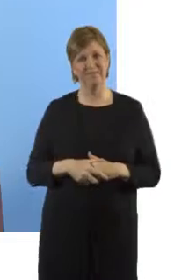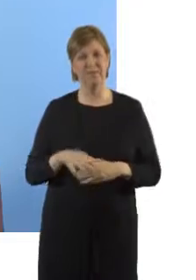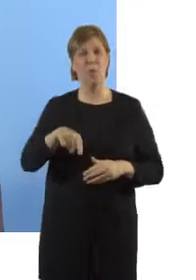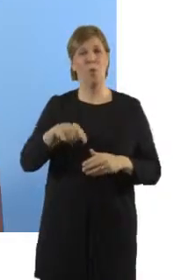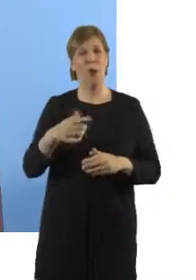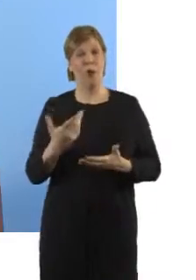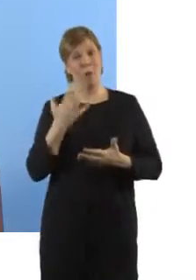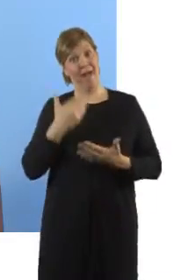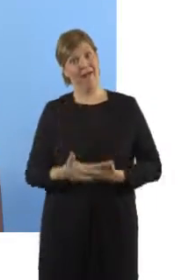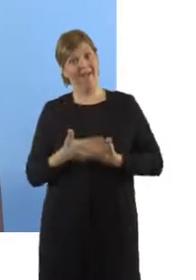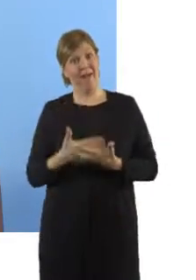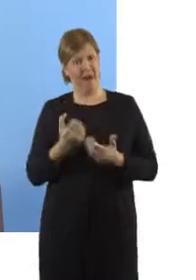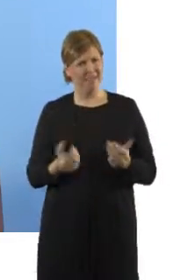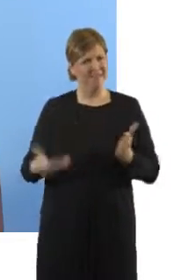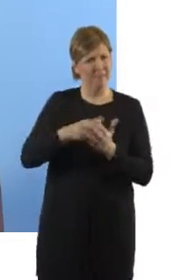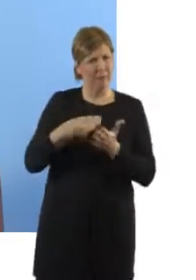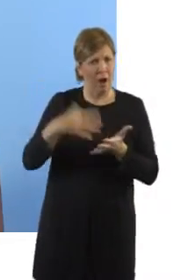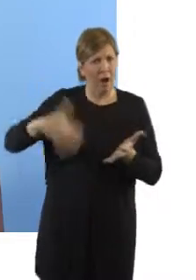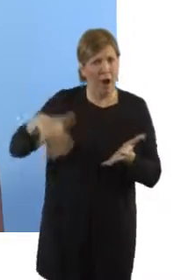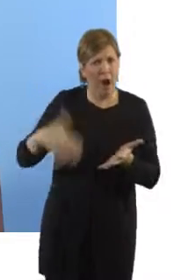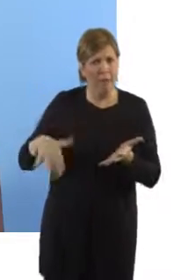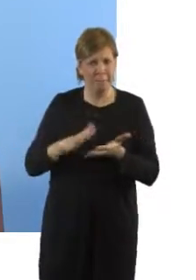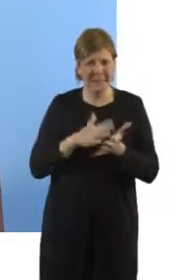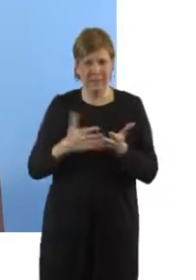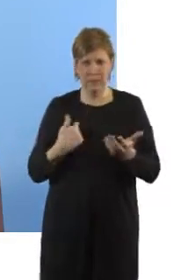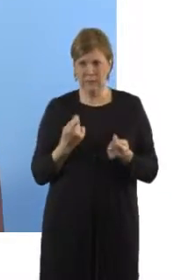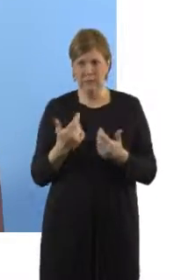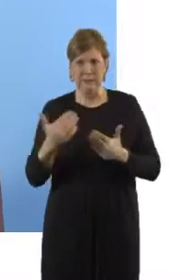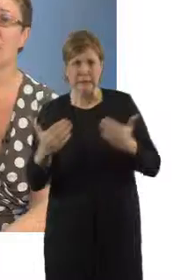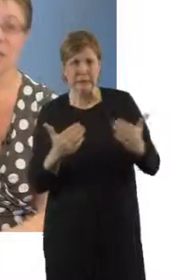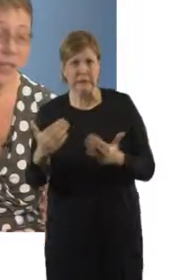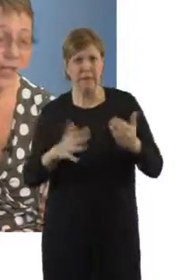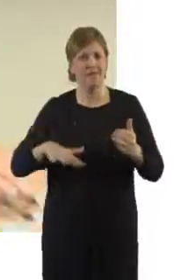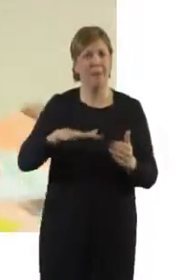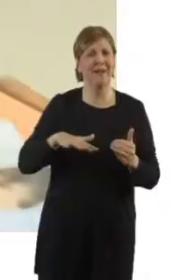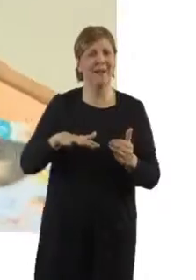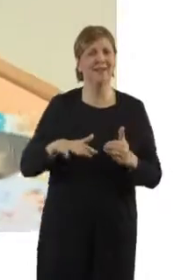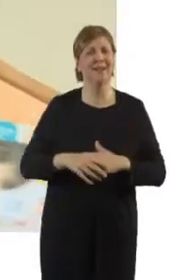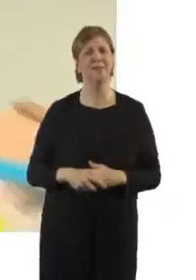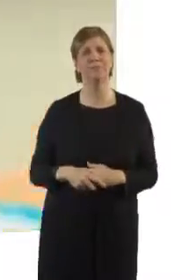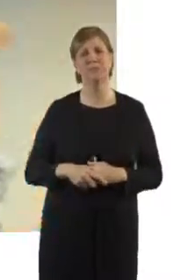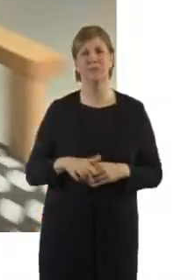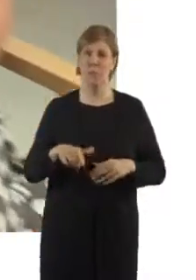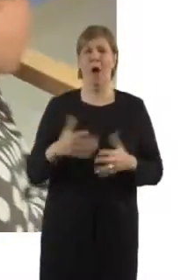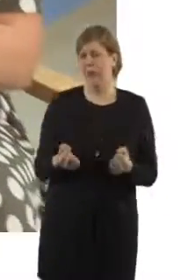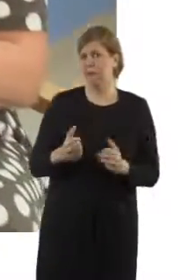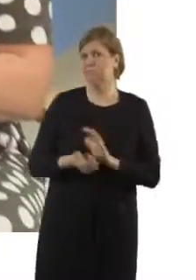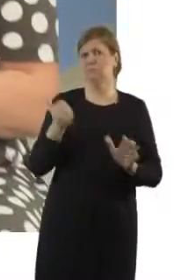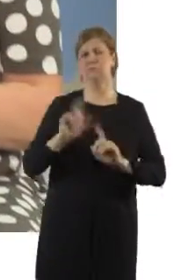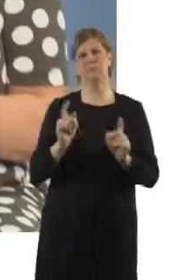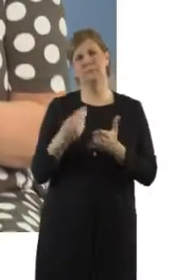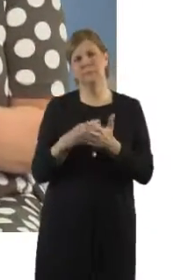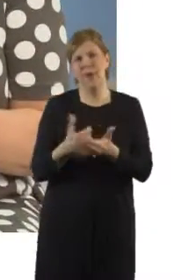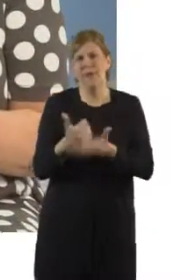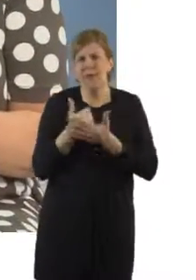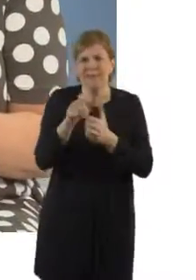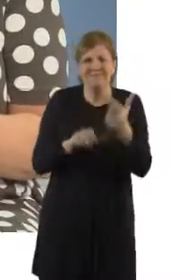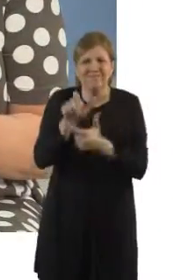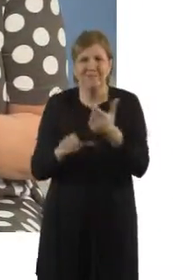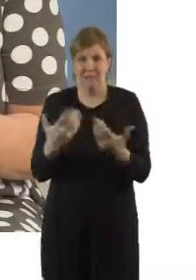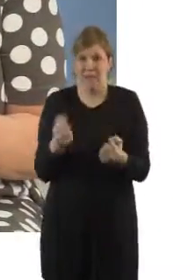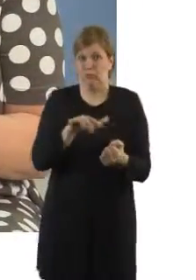additional expense involved in having a baby might mean there is less money for the family. There's an excellent money advice leaflet available and a number of